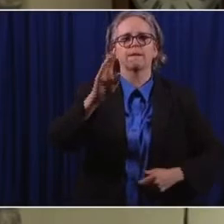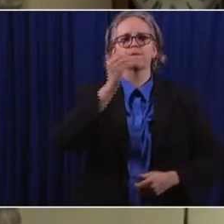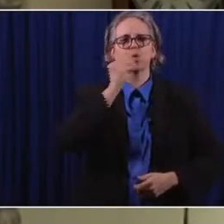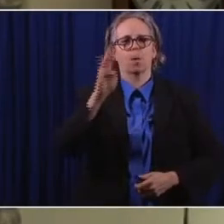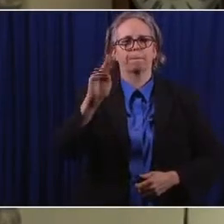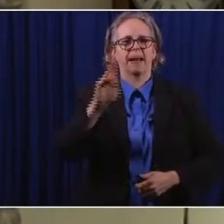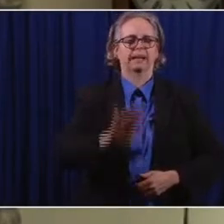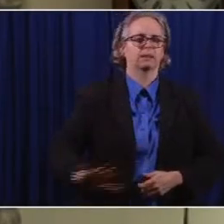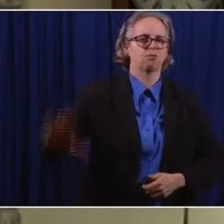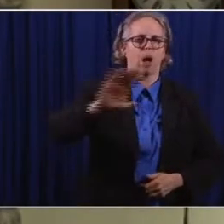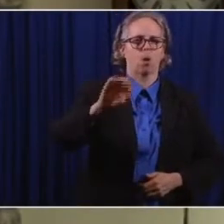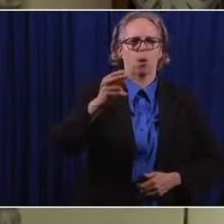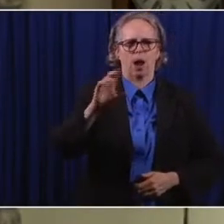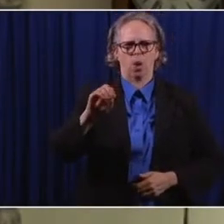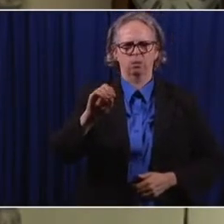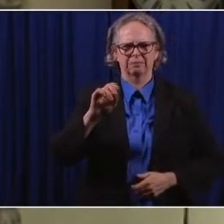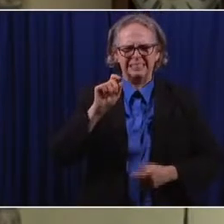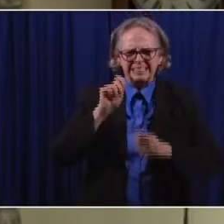exact information.